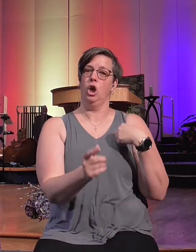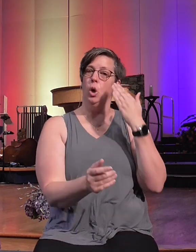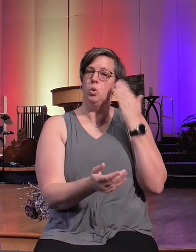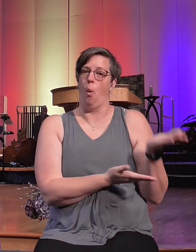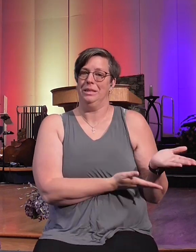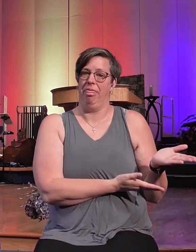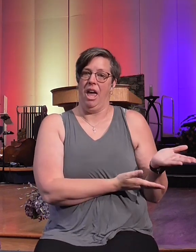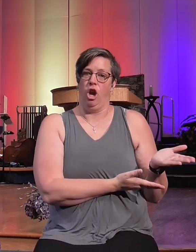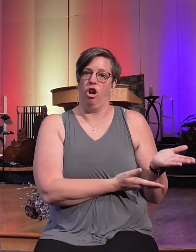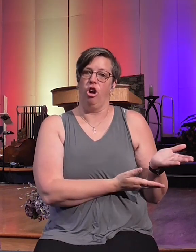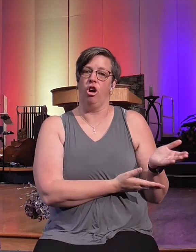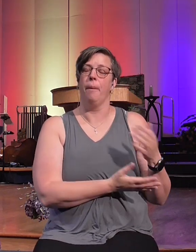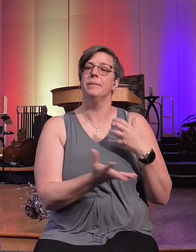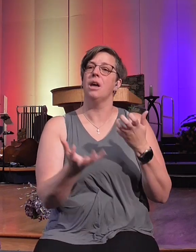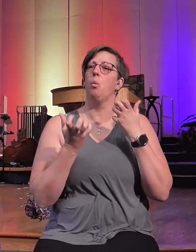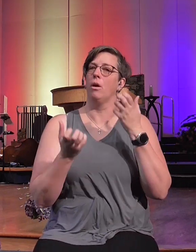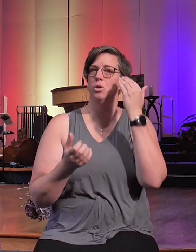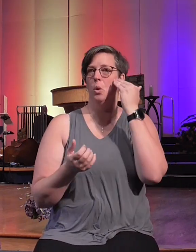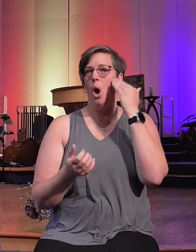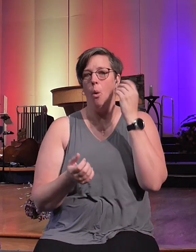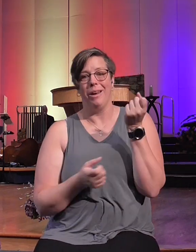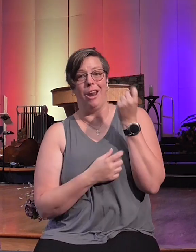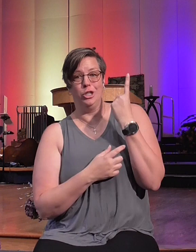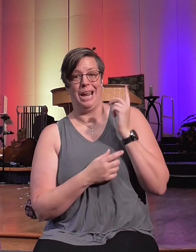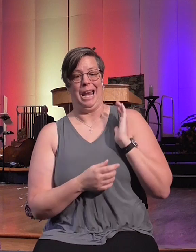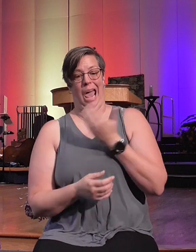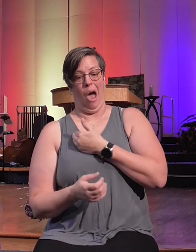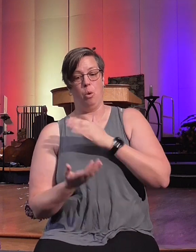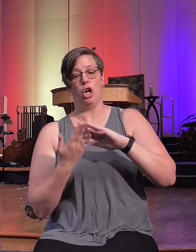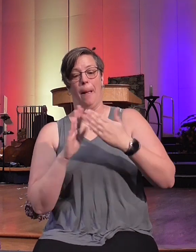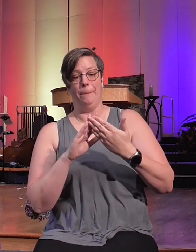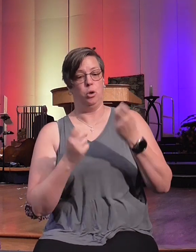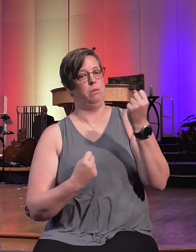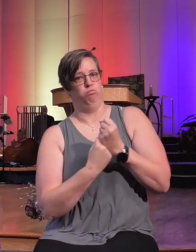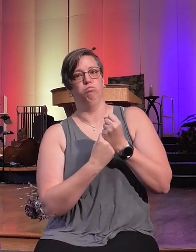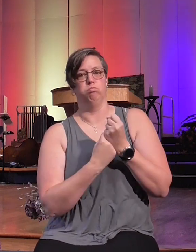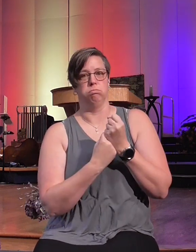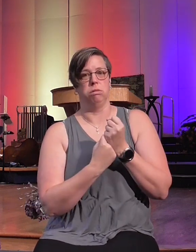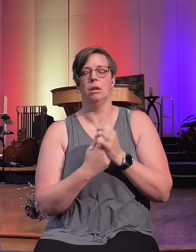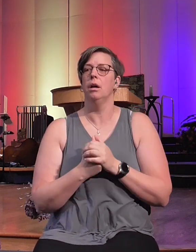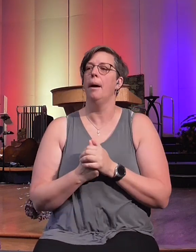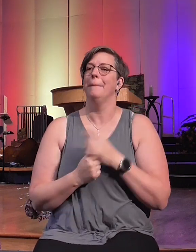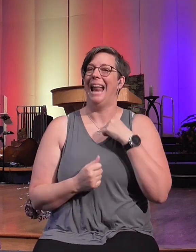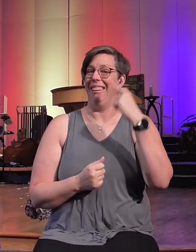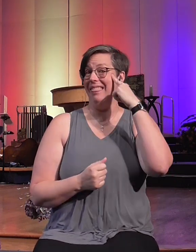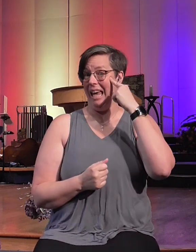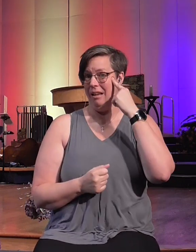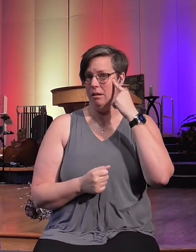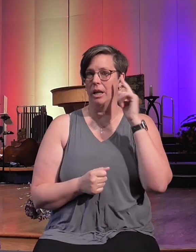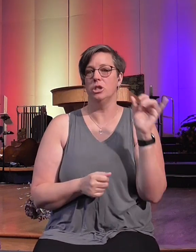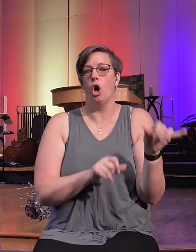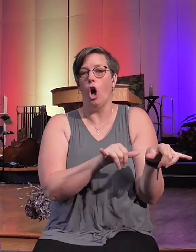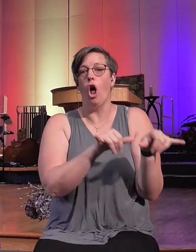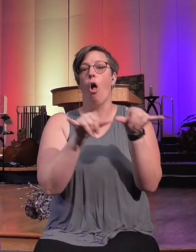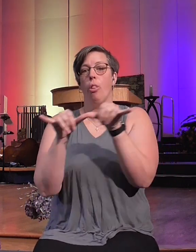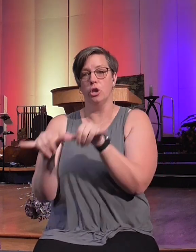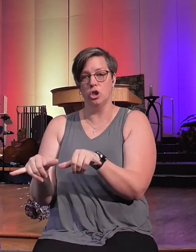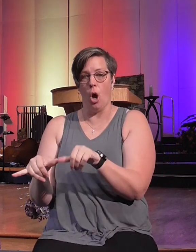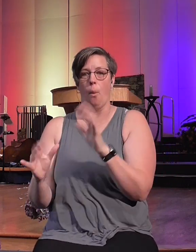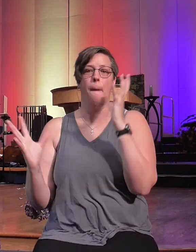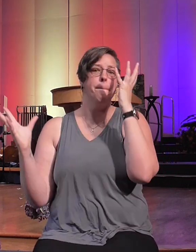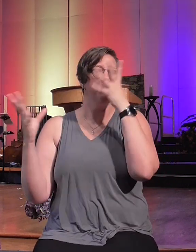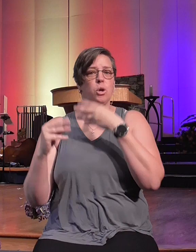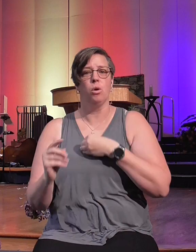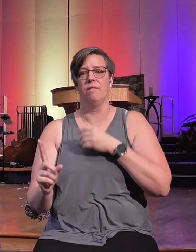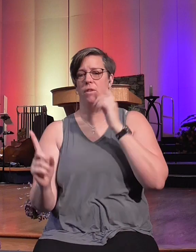there because I want you to understand that our community is a stand for that. But I also think that it serves as a beautiful focal point